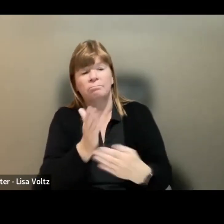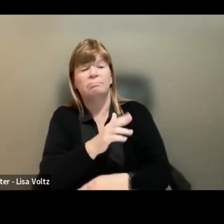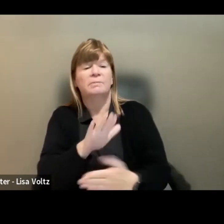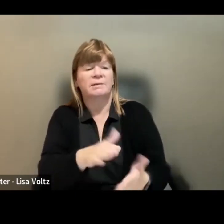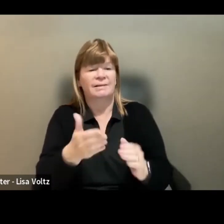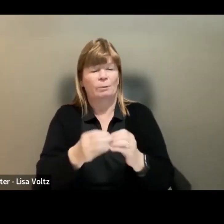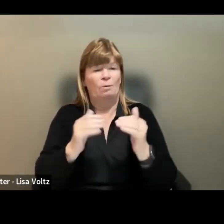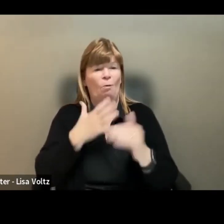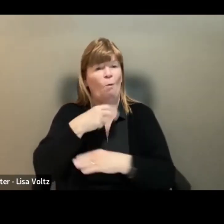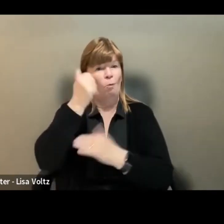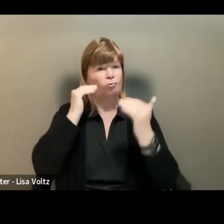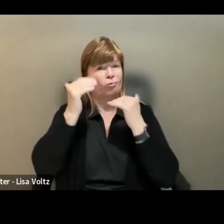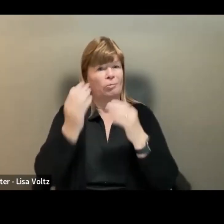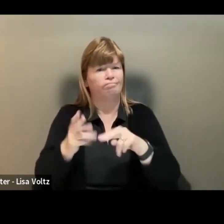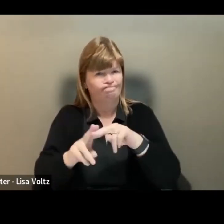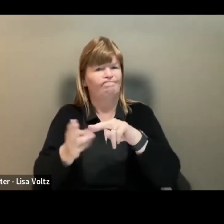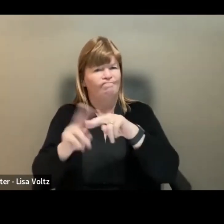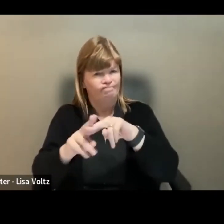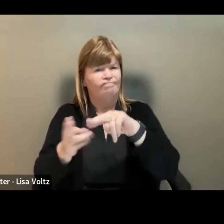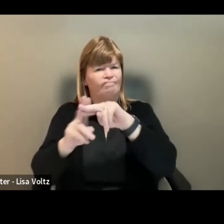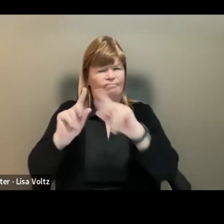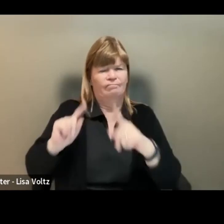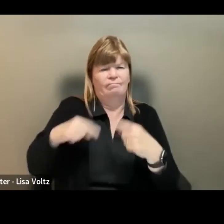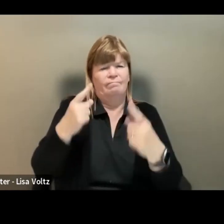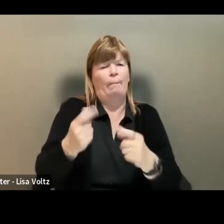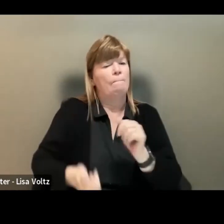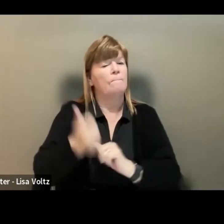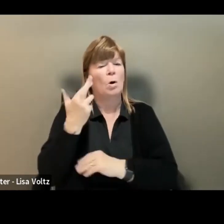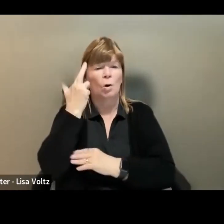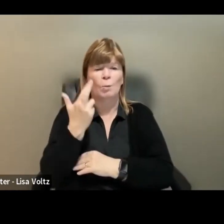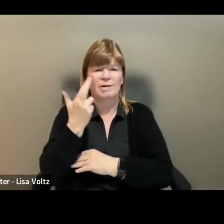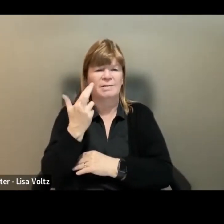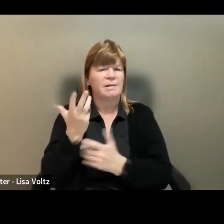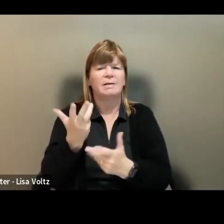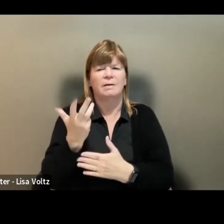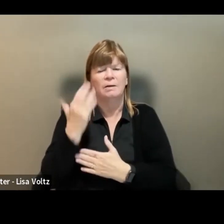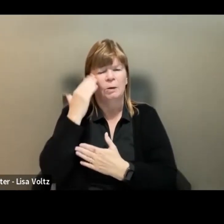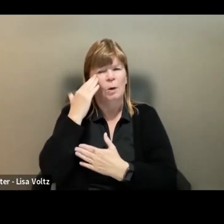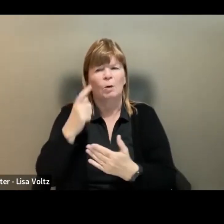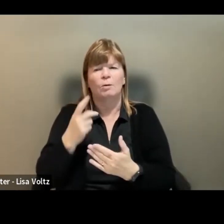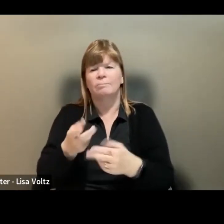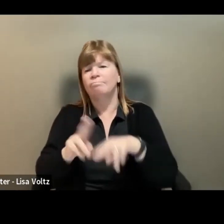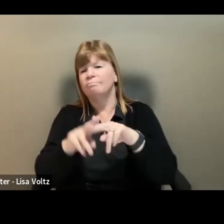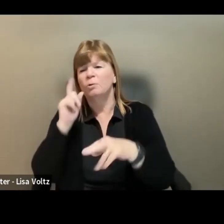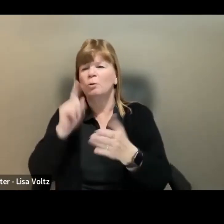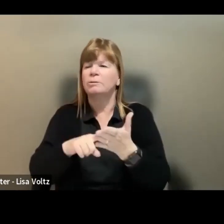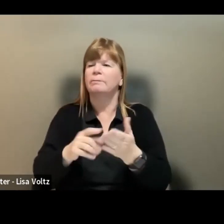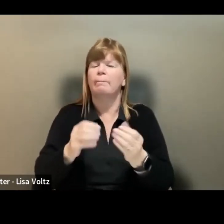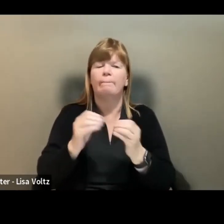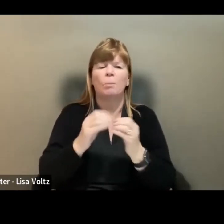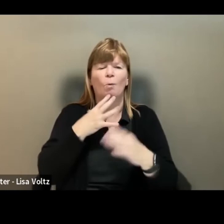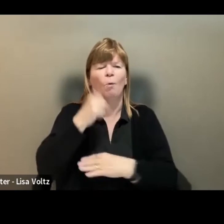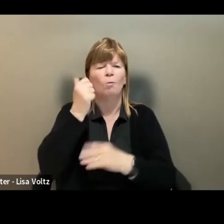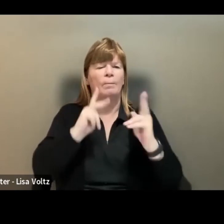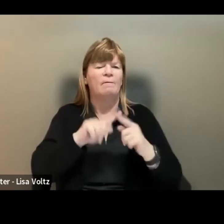been increasing for some time now and has been attributed largely to known increases in older adult falls. So that's